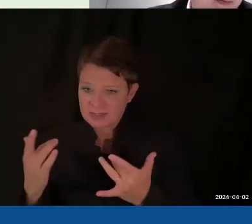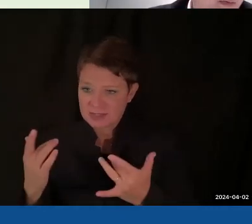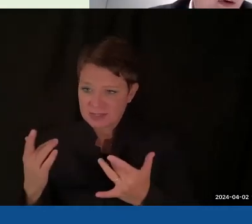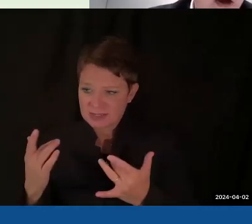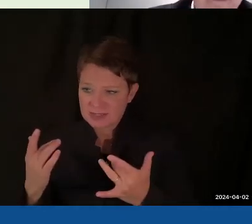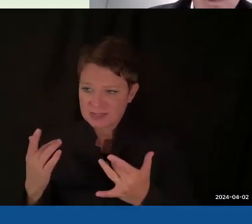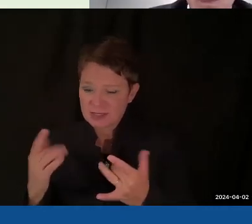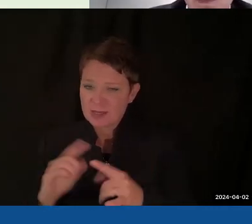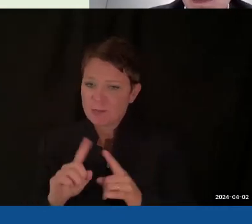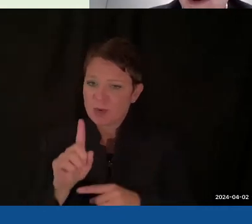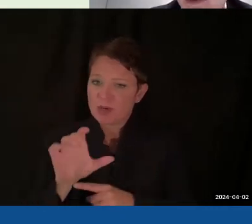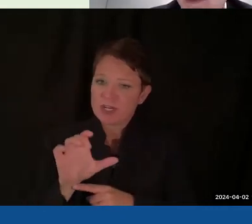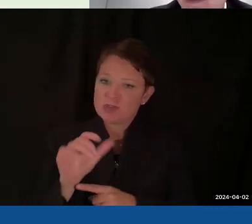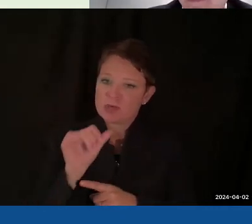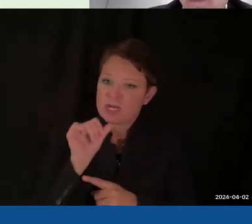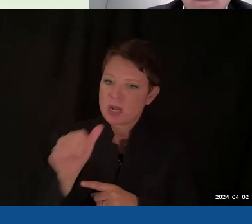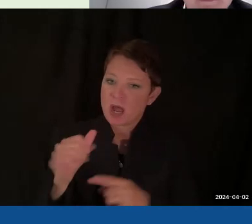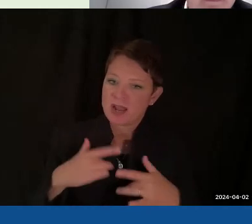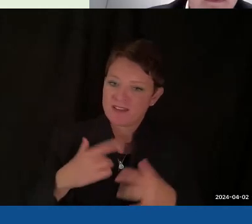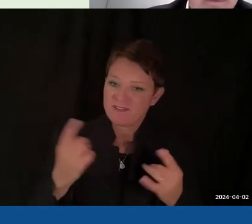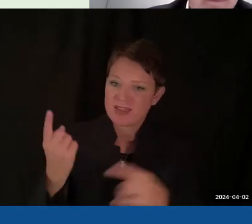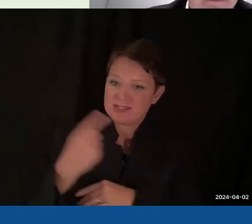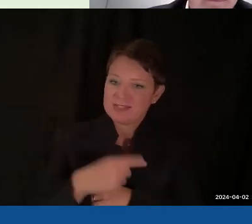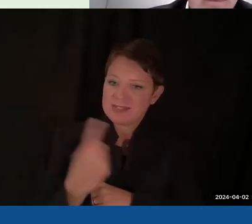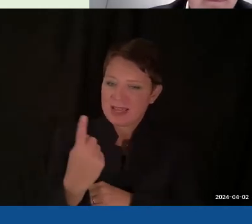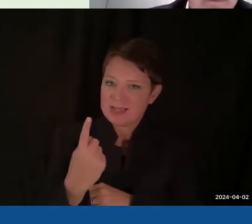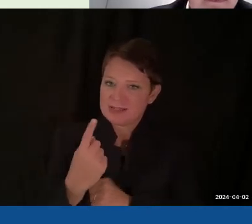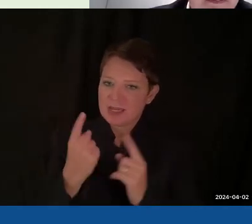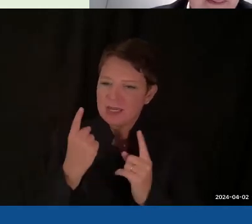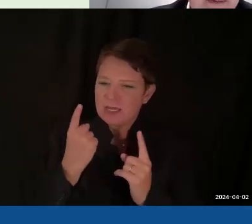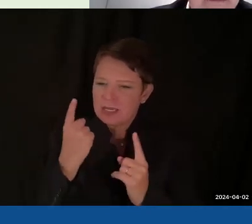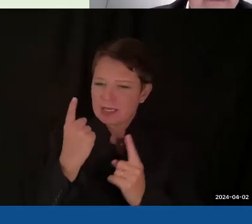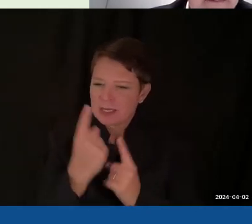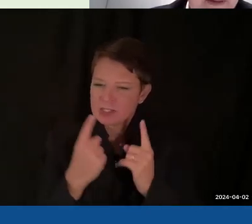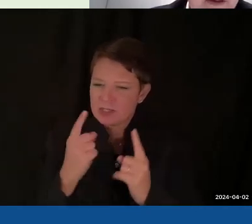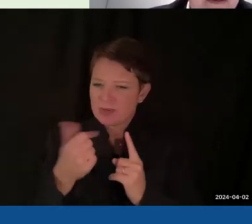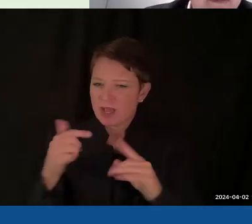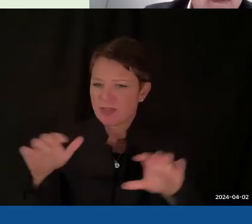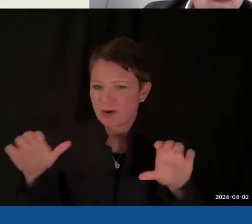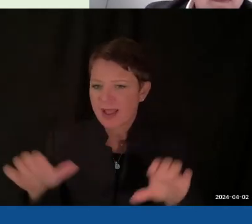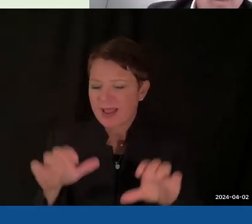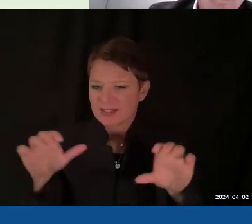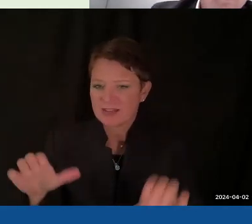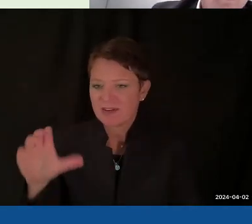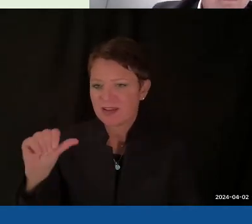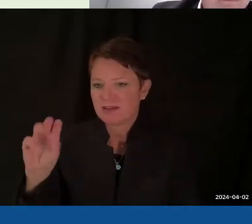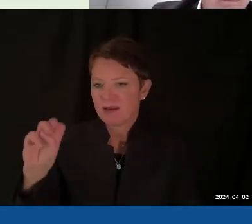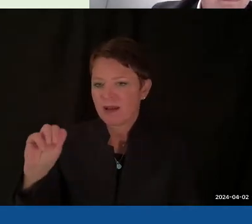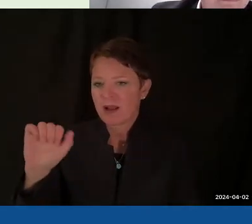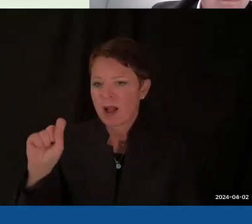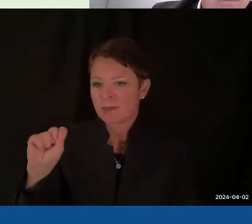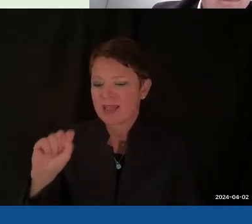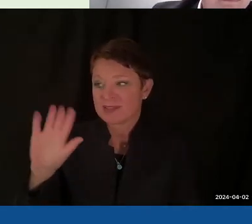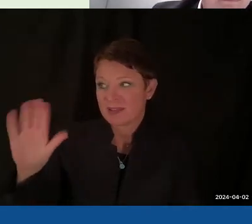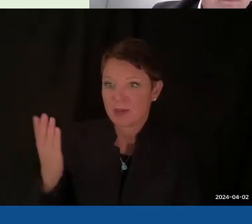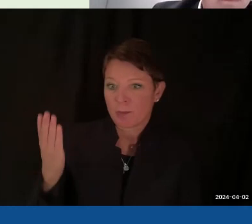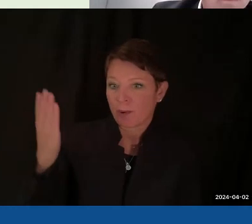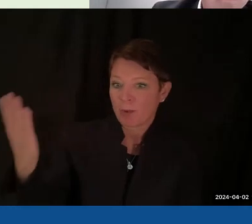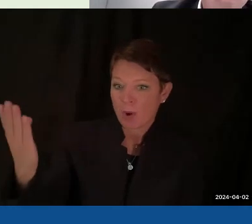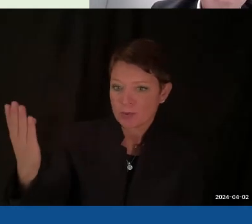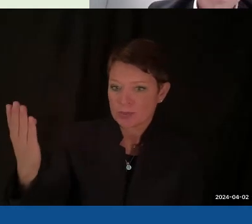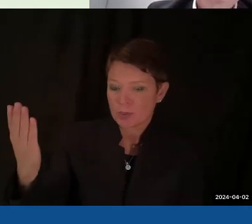of non-event days, and considering other activities at Comcast and their proposals, and I guess